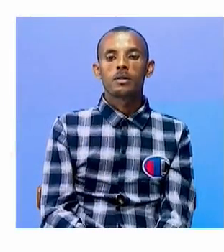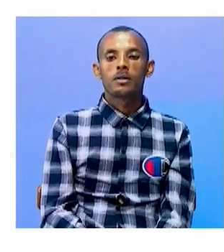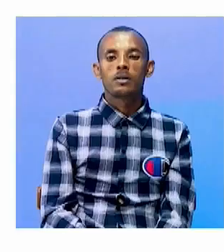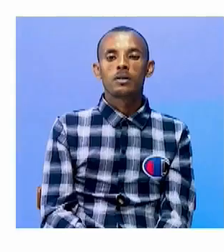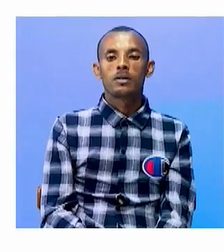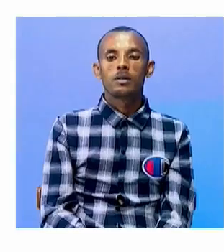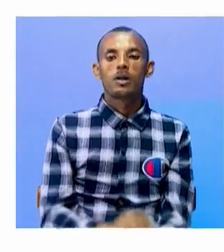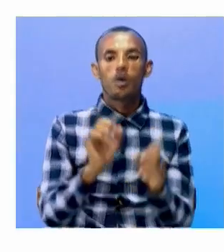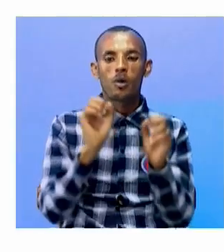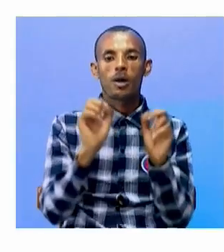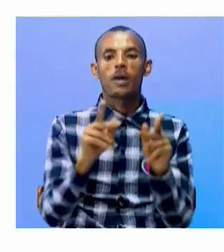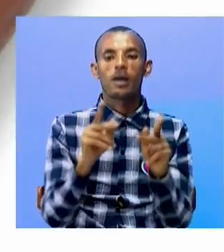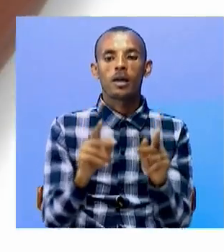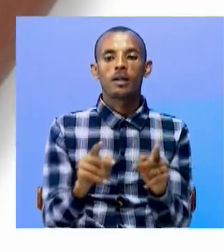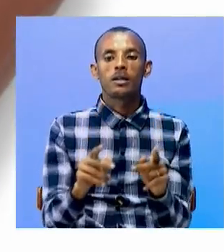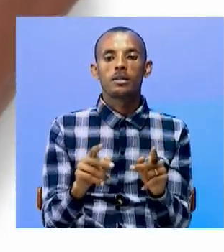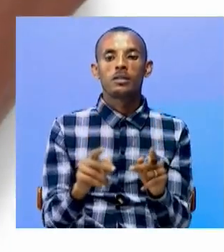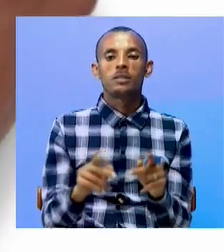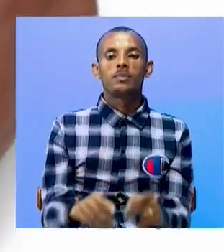Okay.